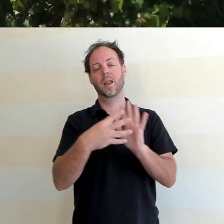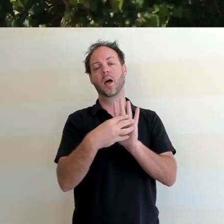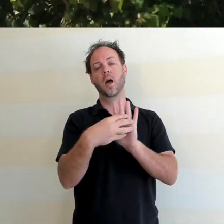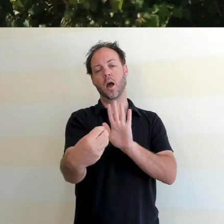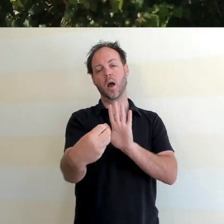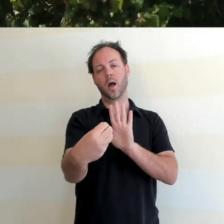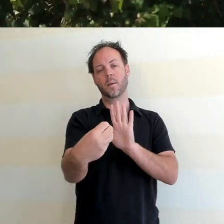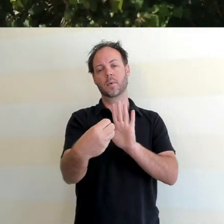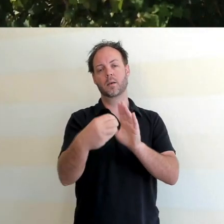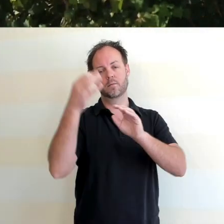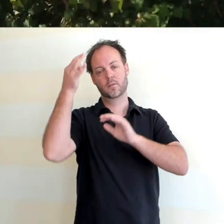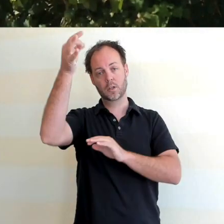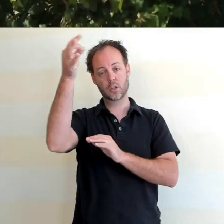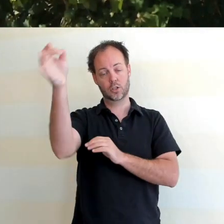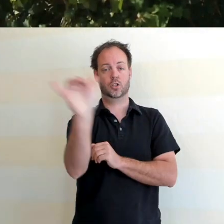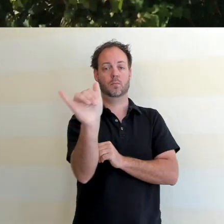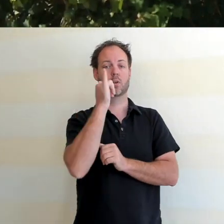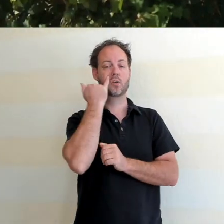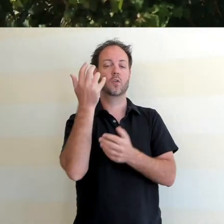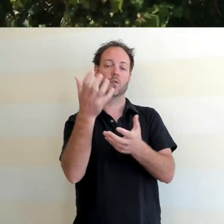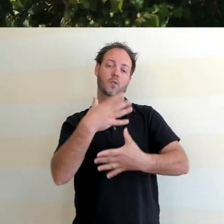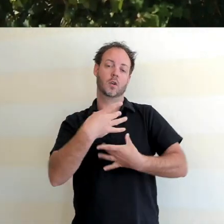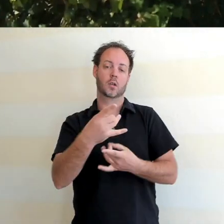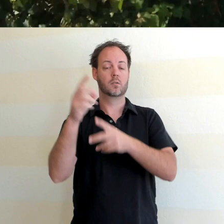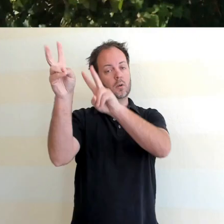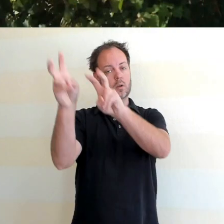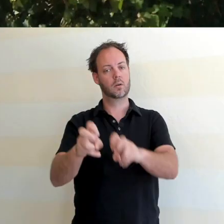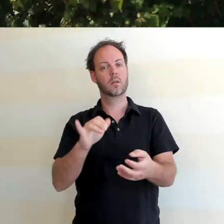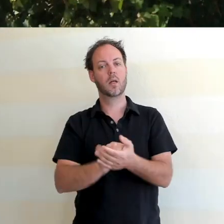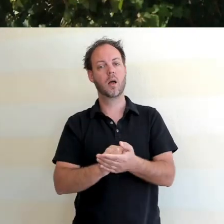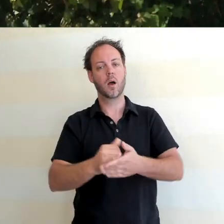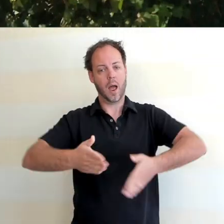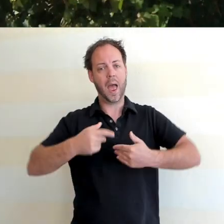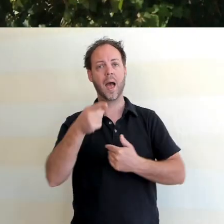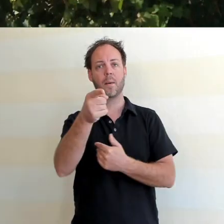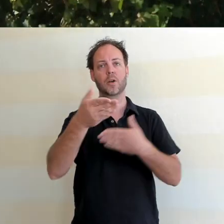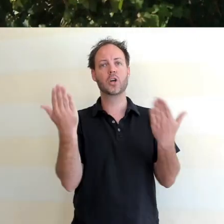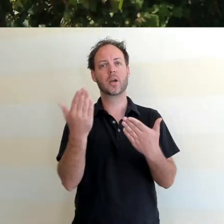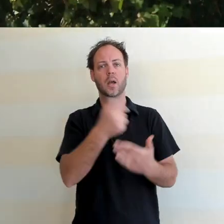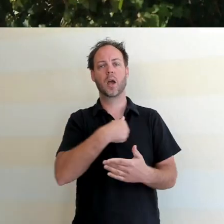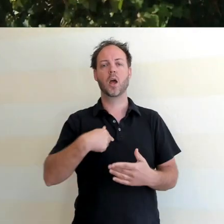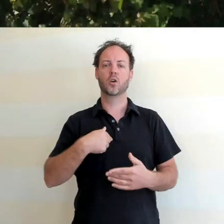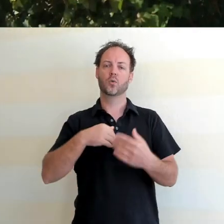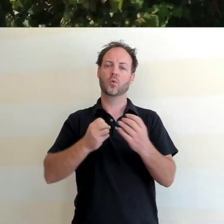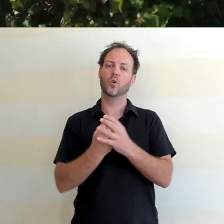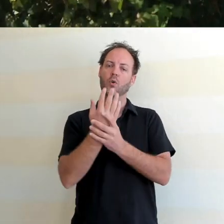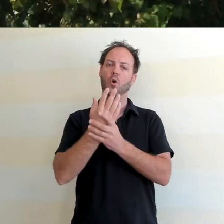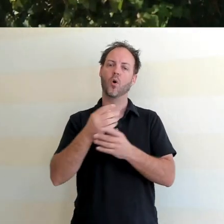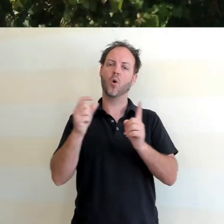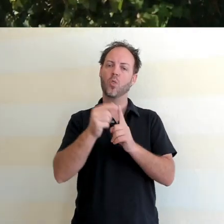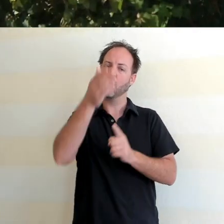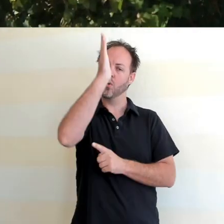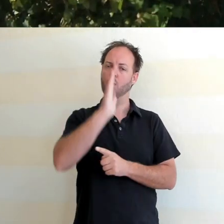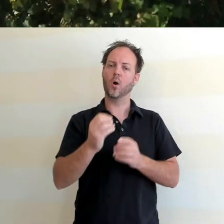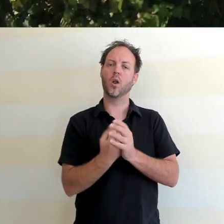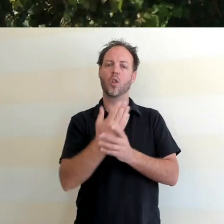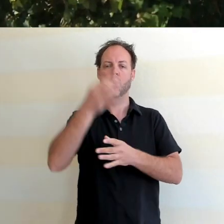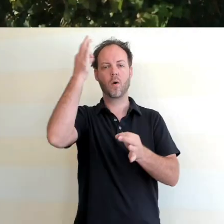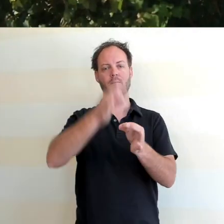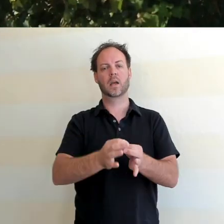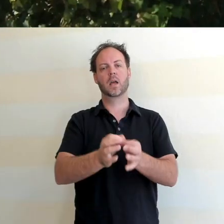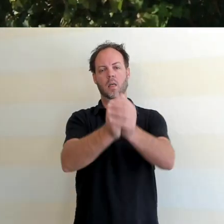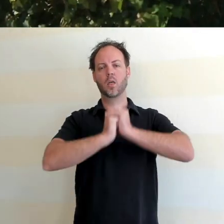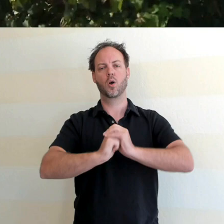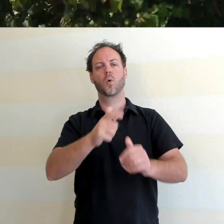of the sermon if you want to download that. We're glad you're with us as we gather around the Word of God to grow in faith,